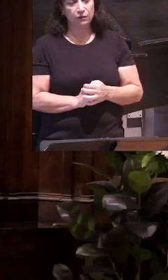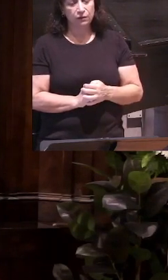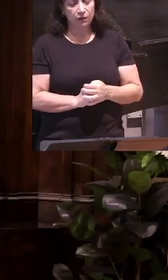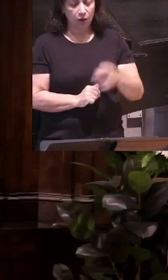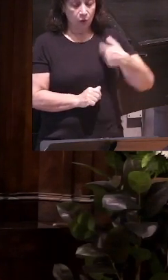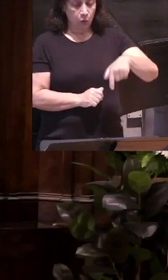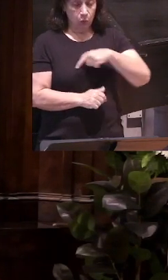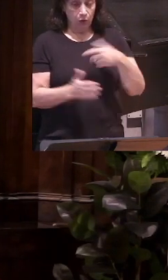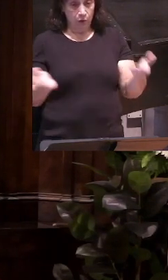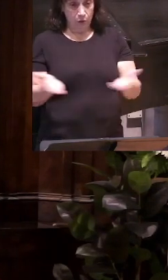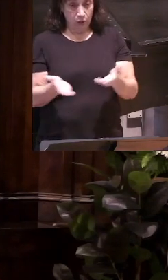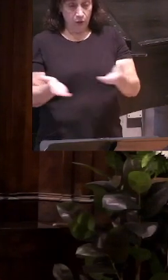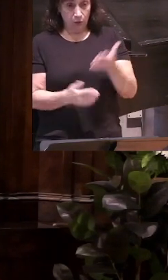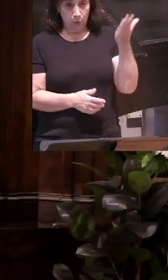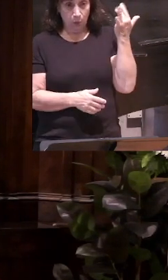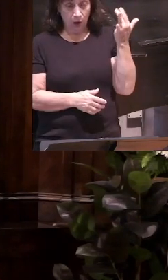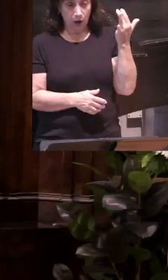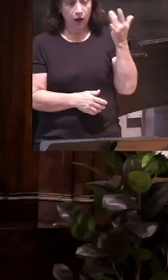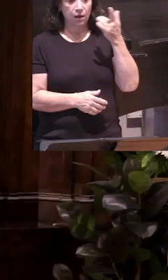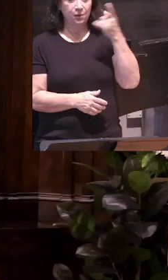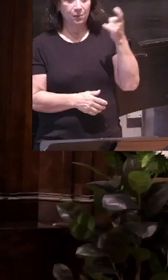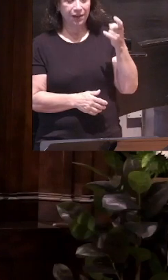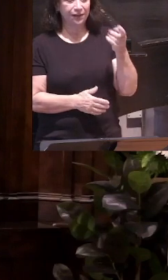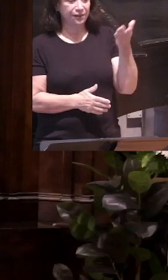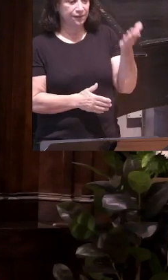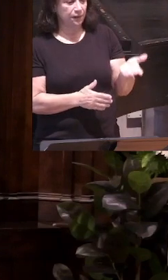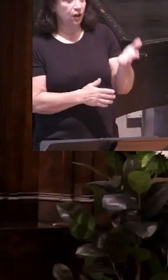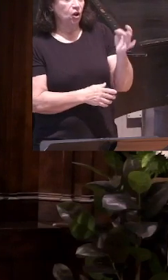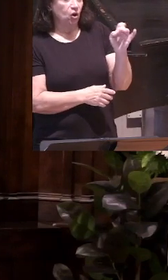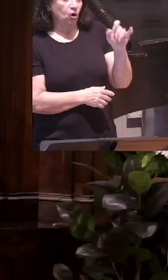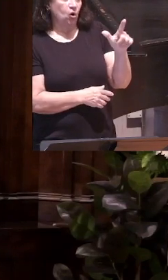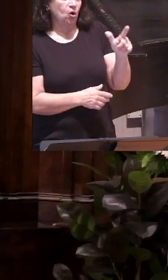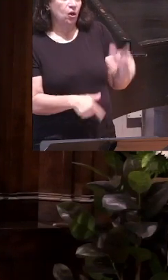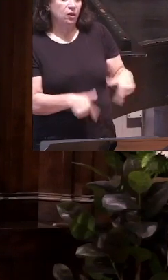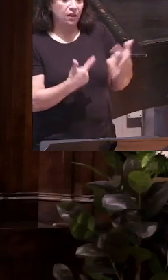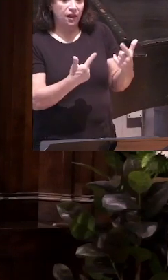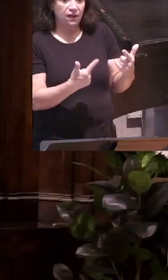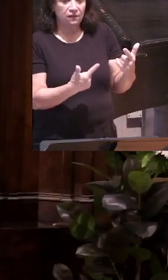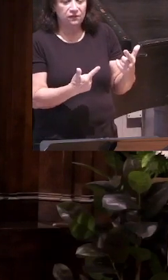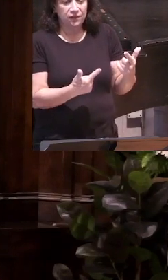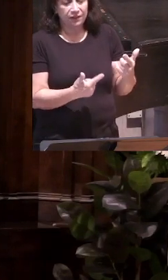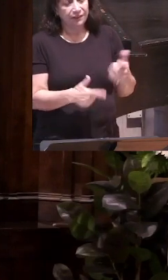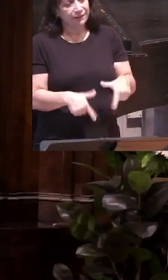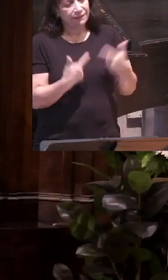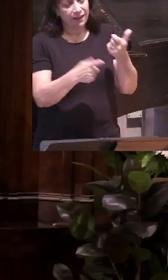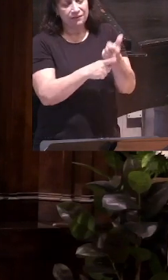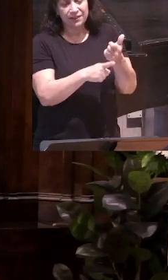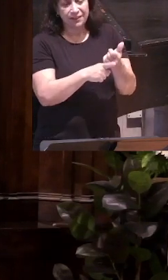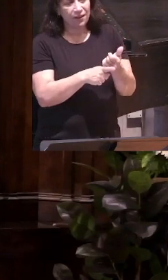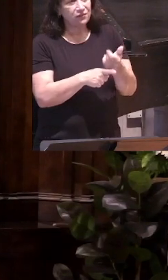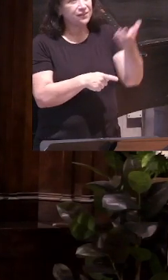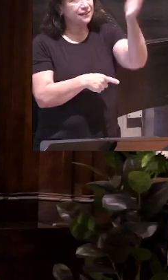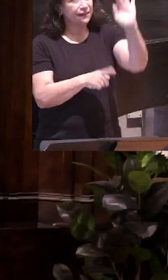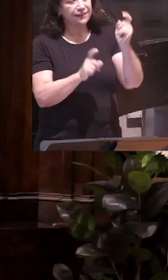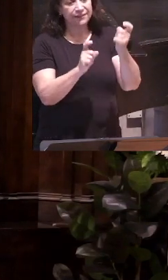We are here because Earl lived, and life is a gift from